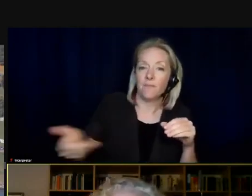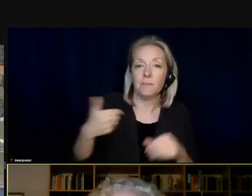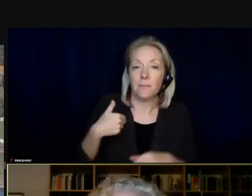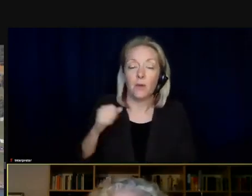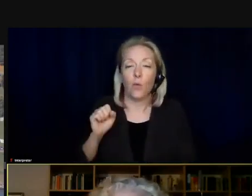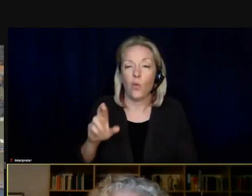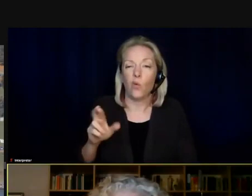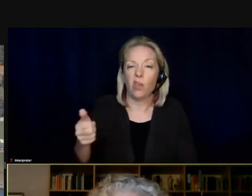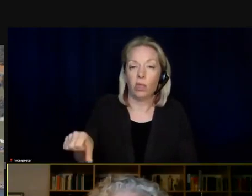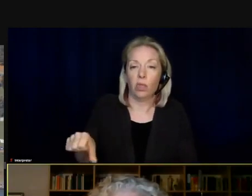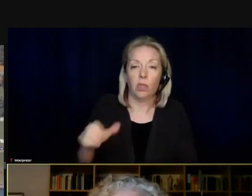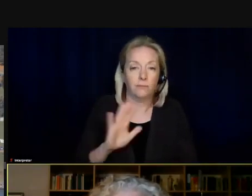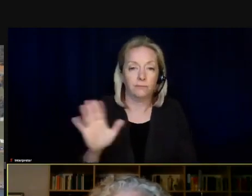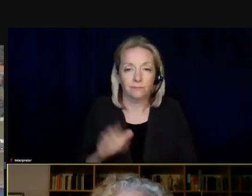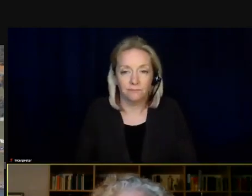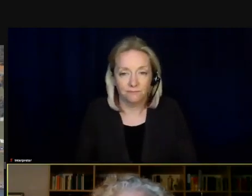or no, I don't.